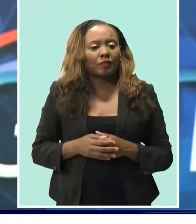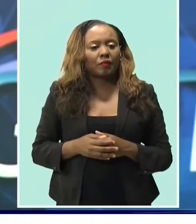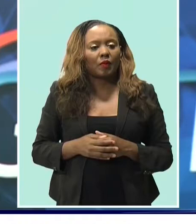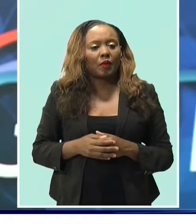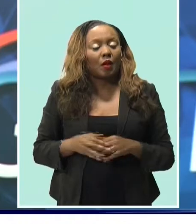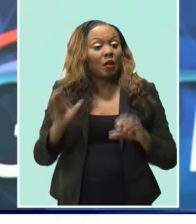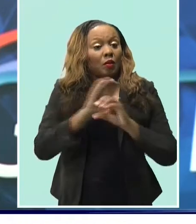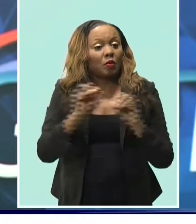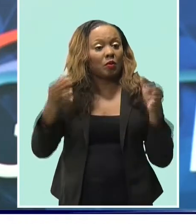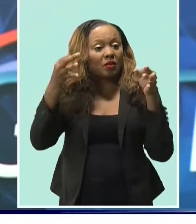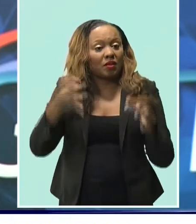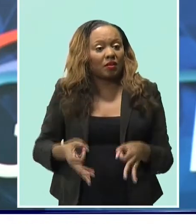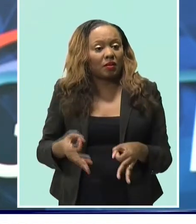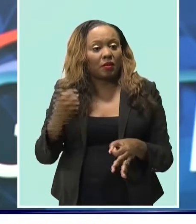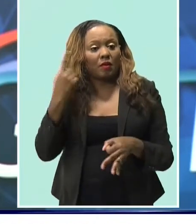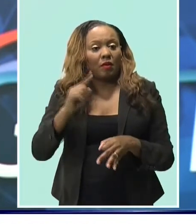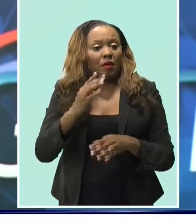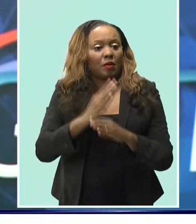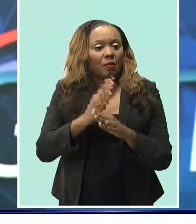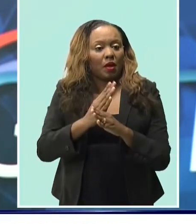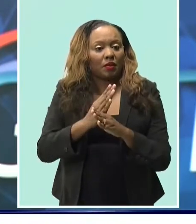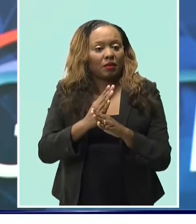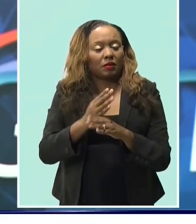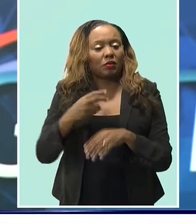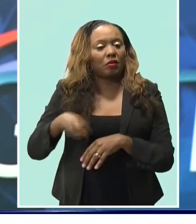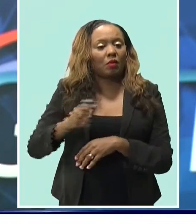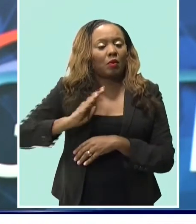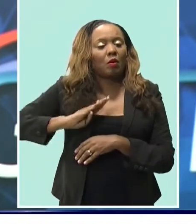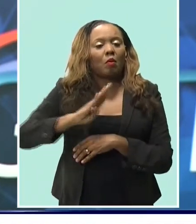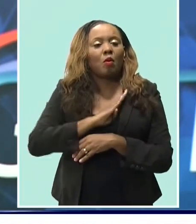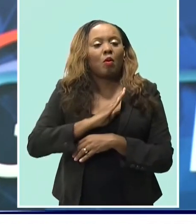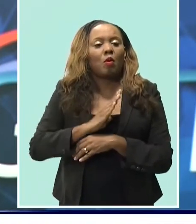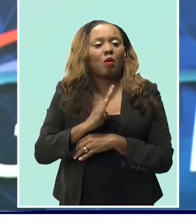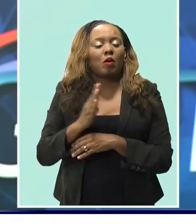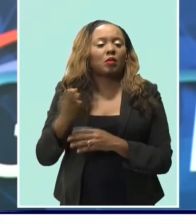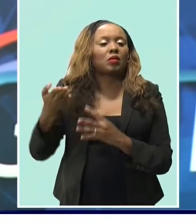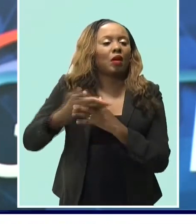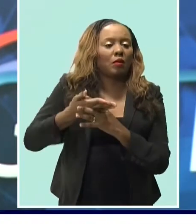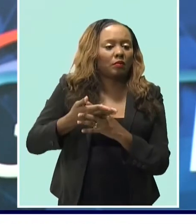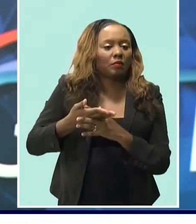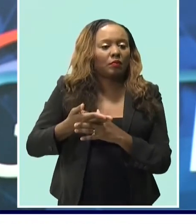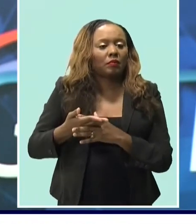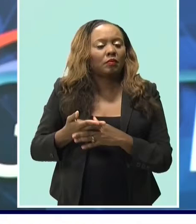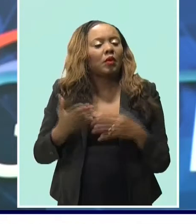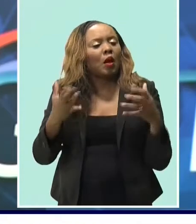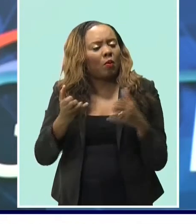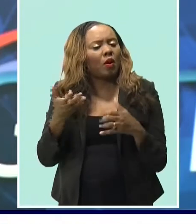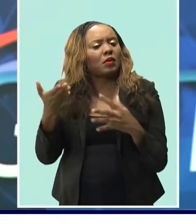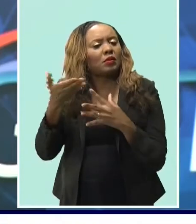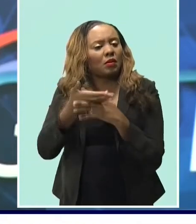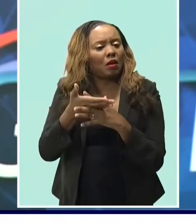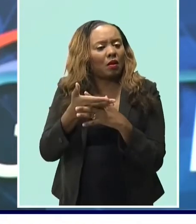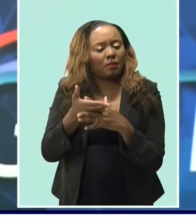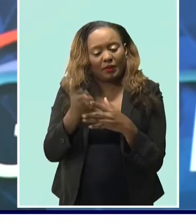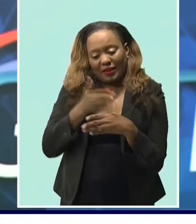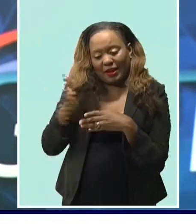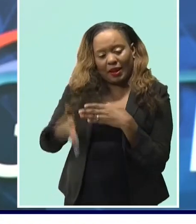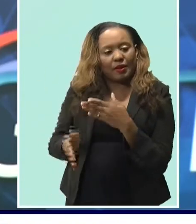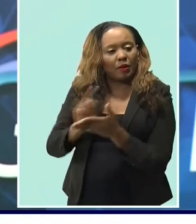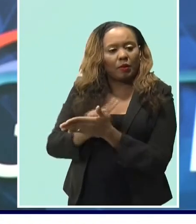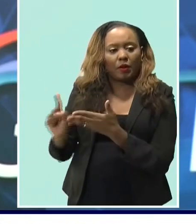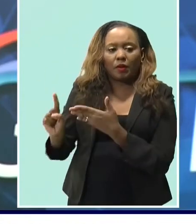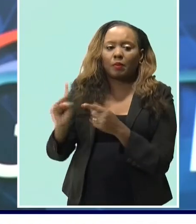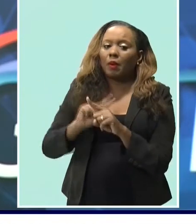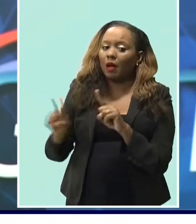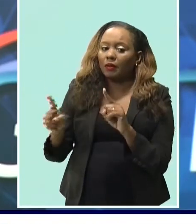to end bus services at the Transport Board. There have been reports the board has been planning to stop services by the end of this week.